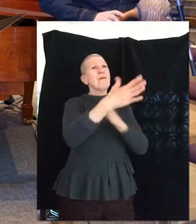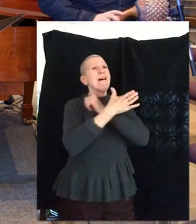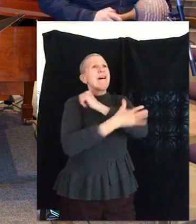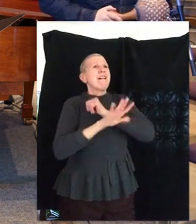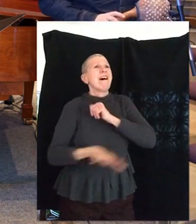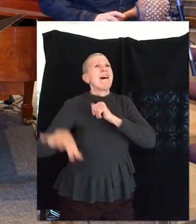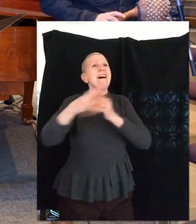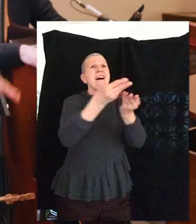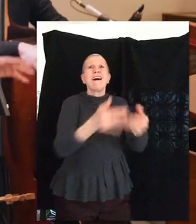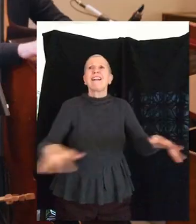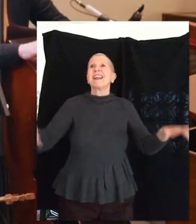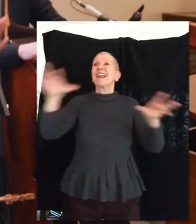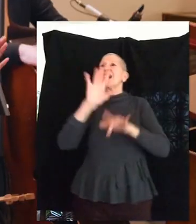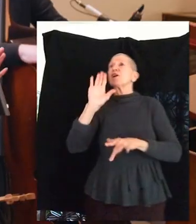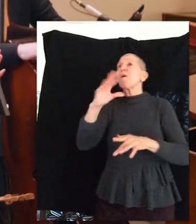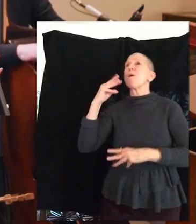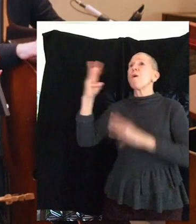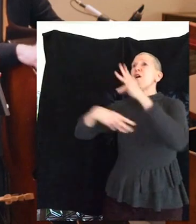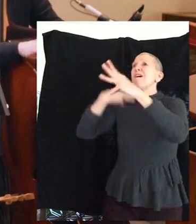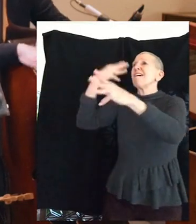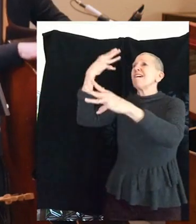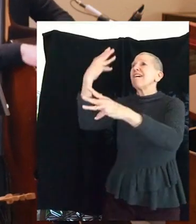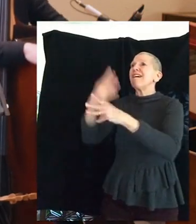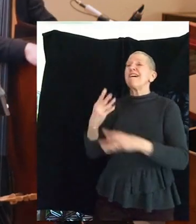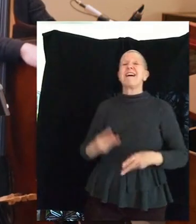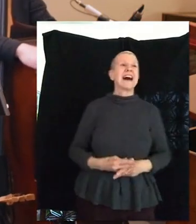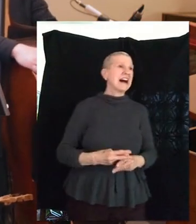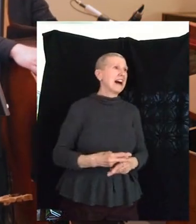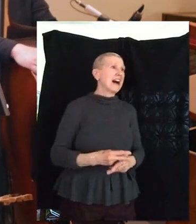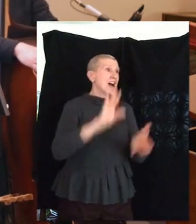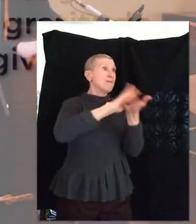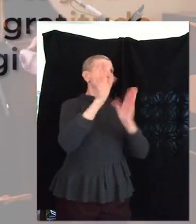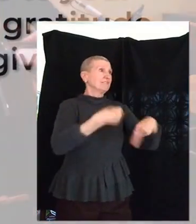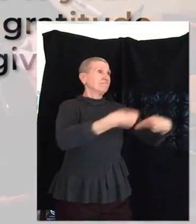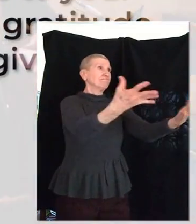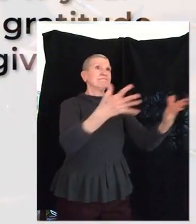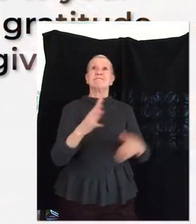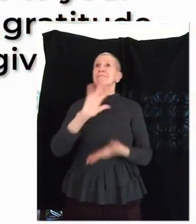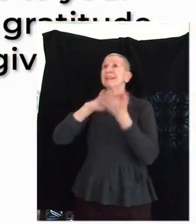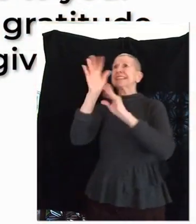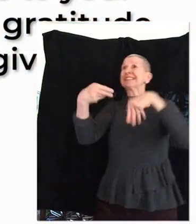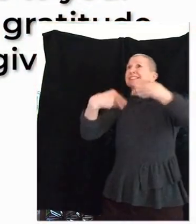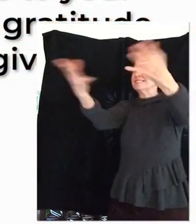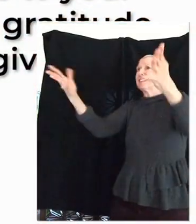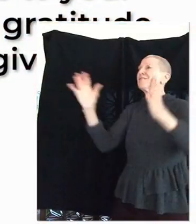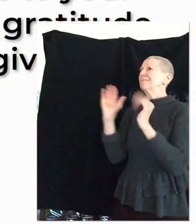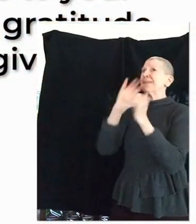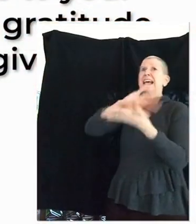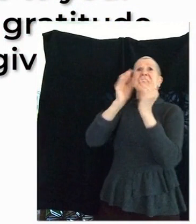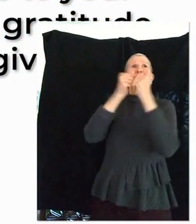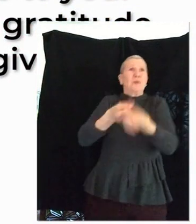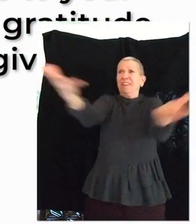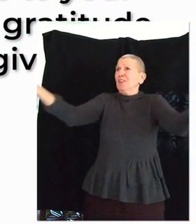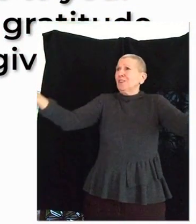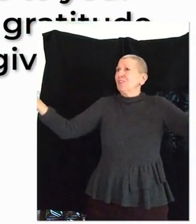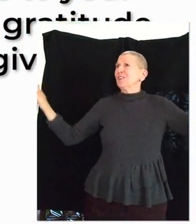land. May peace be in your home. Salam aleikum. Oh yeah. Salam aleikum. Oh yeah. Salam aleikum. Oh yeah. Oh